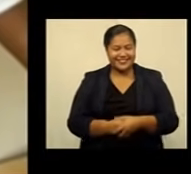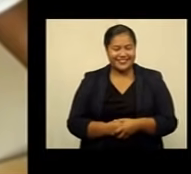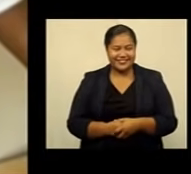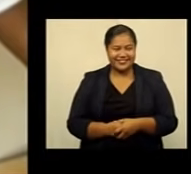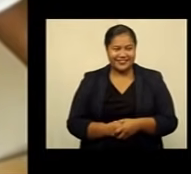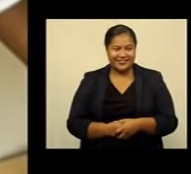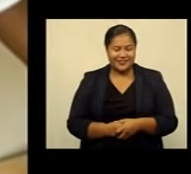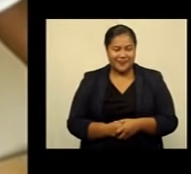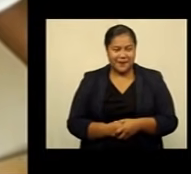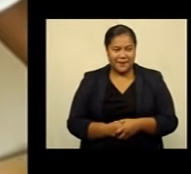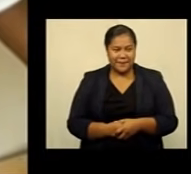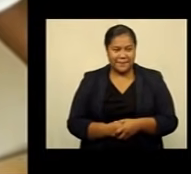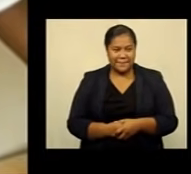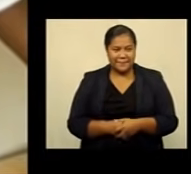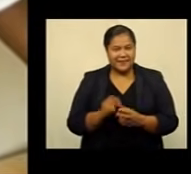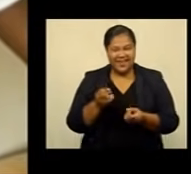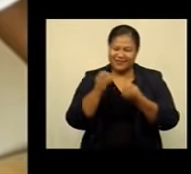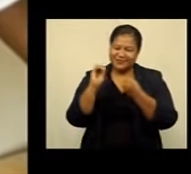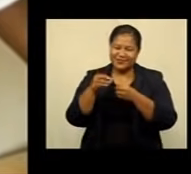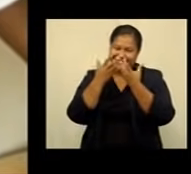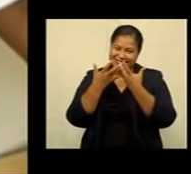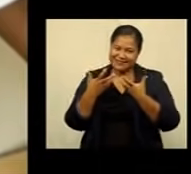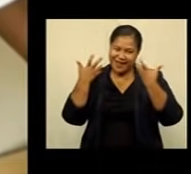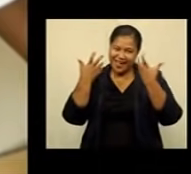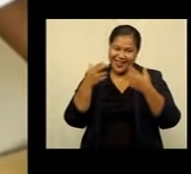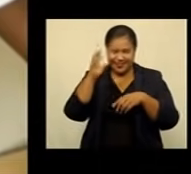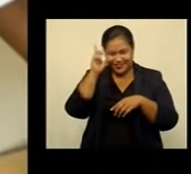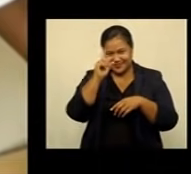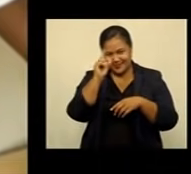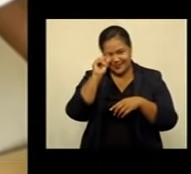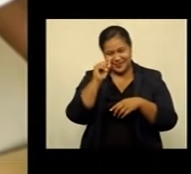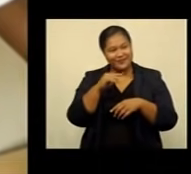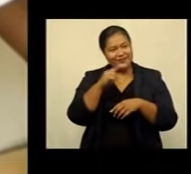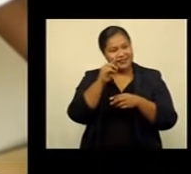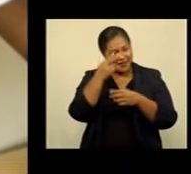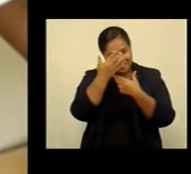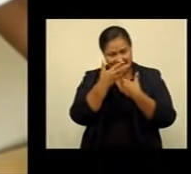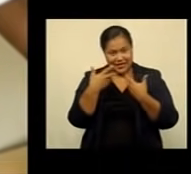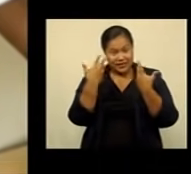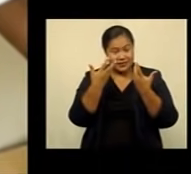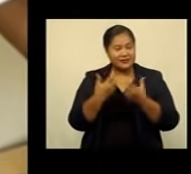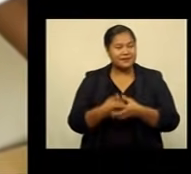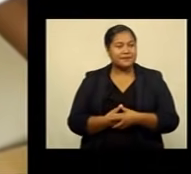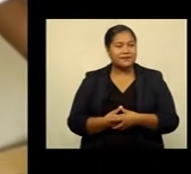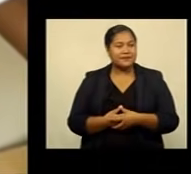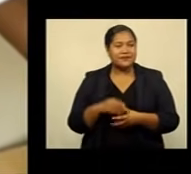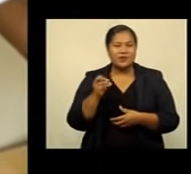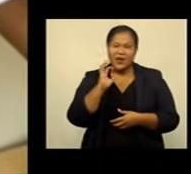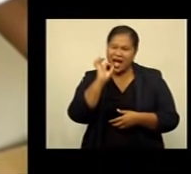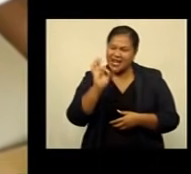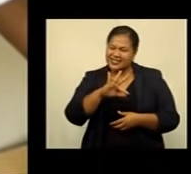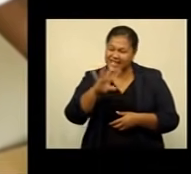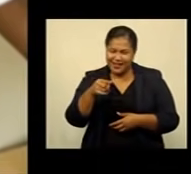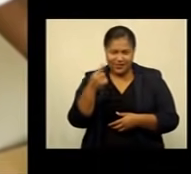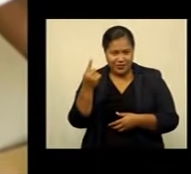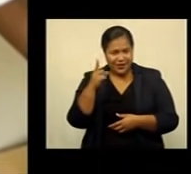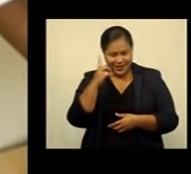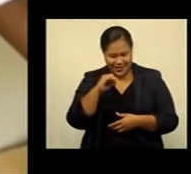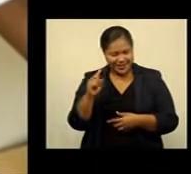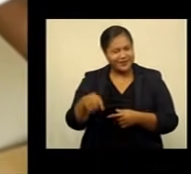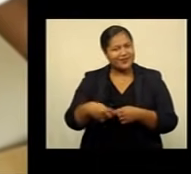and put a smile on your faces. So we ask that everybody continue to